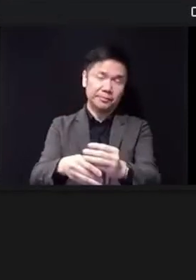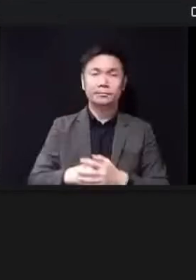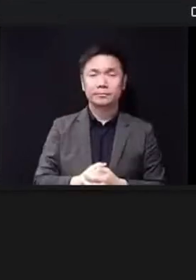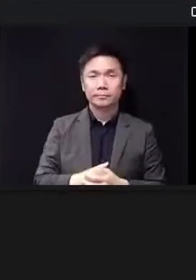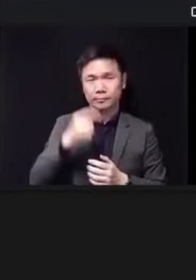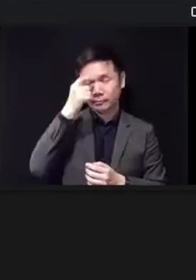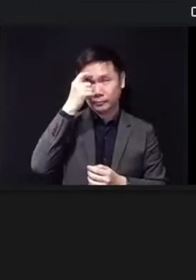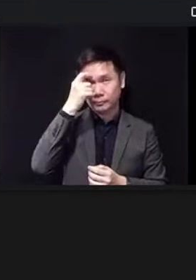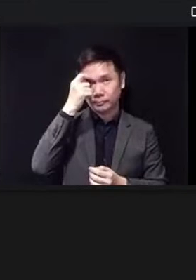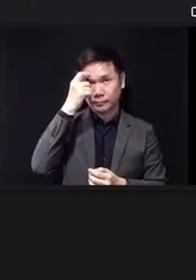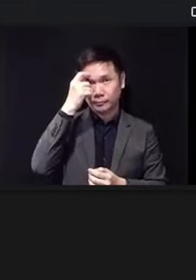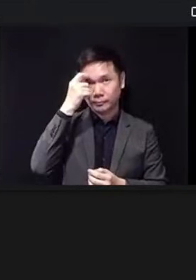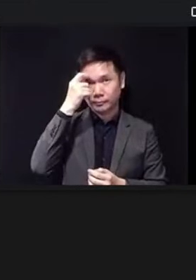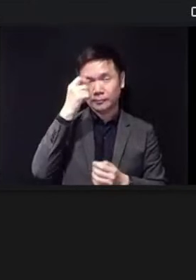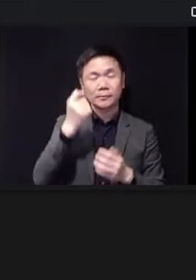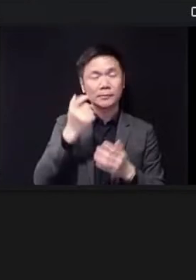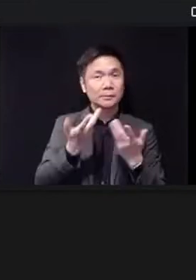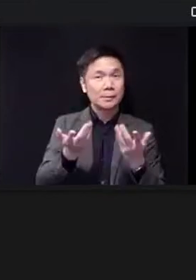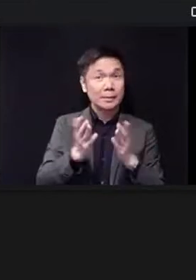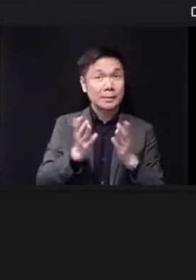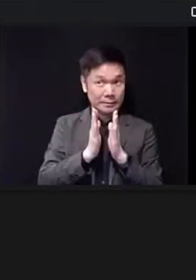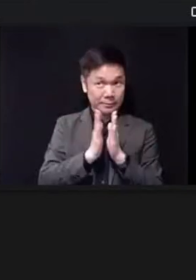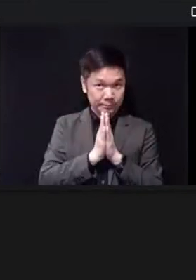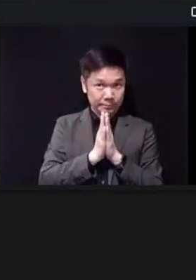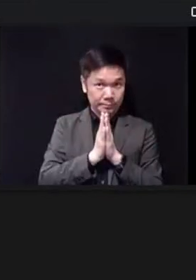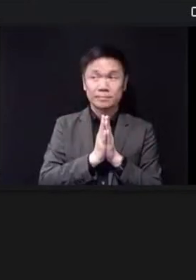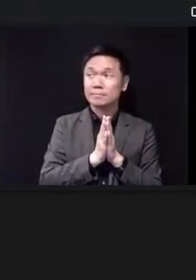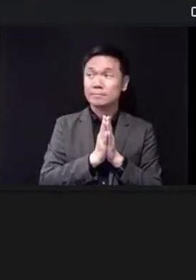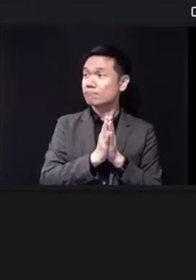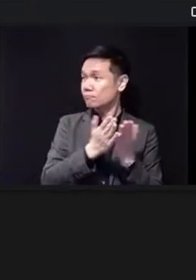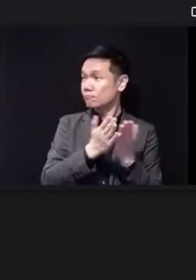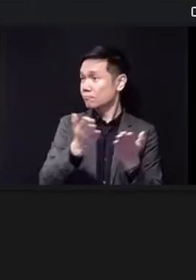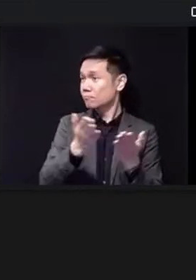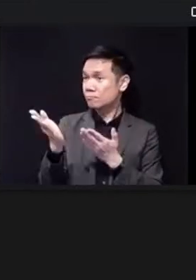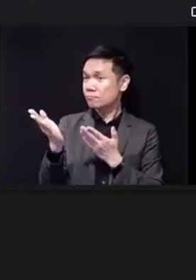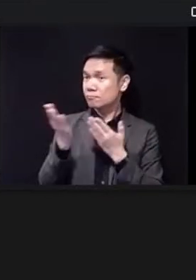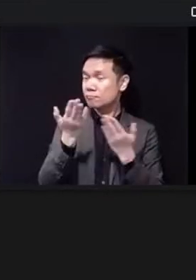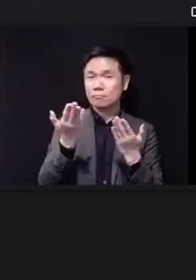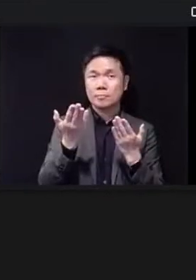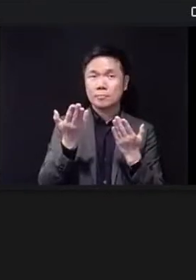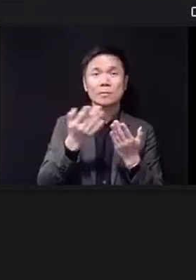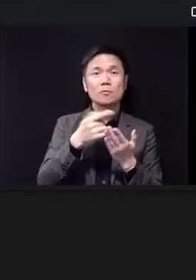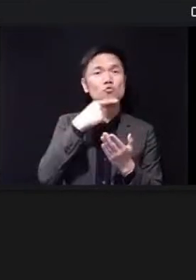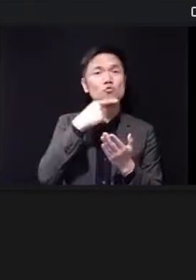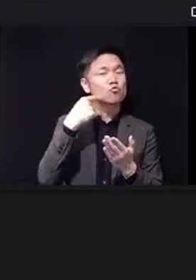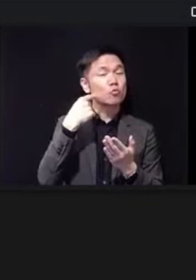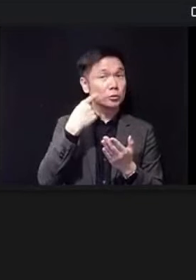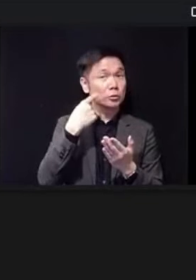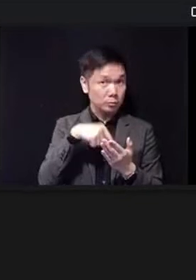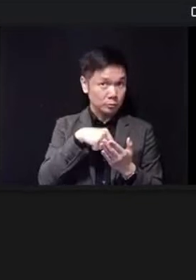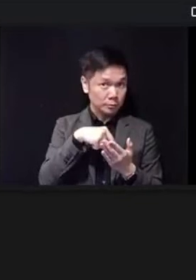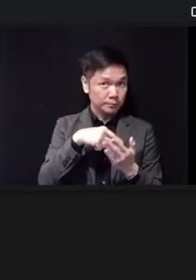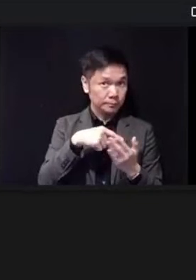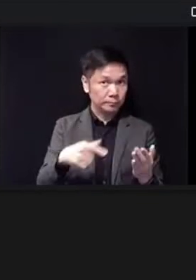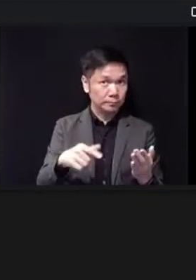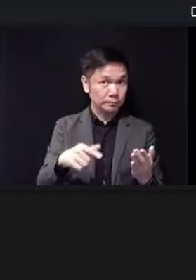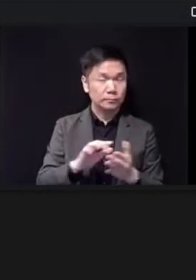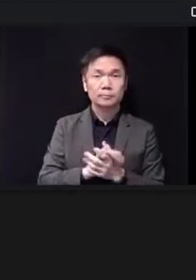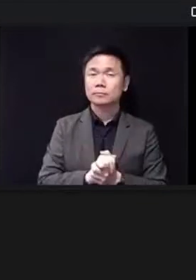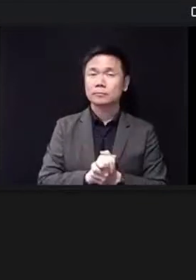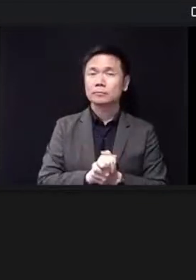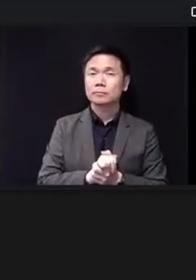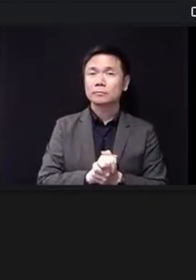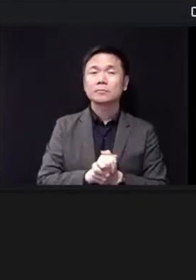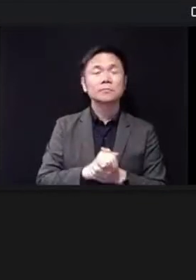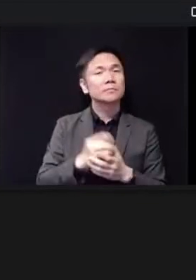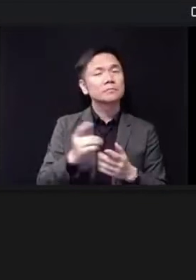I now request the response from the distinguished delegate from the Russian Federation on which would